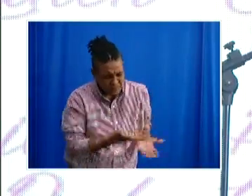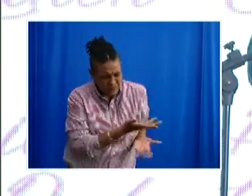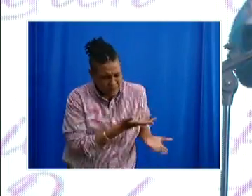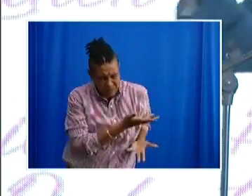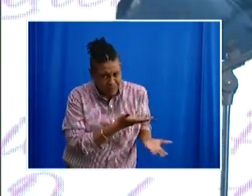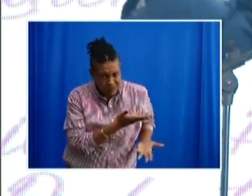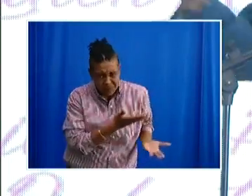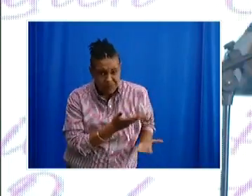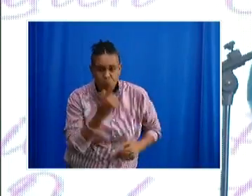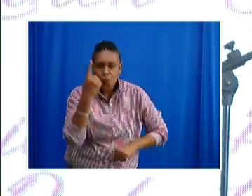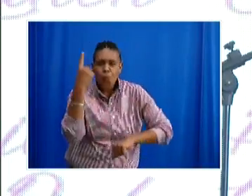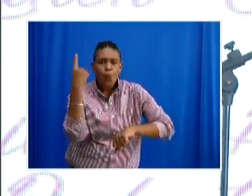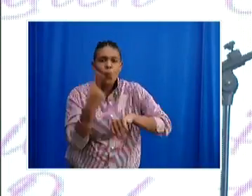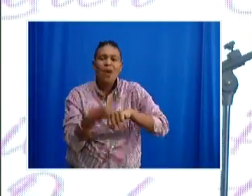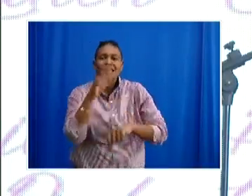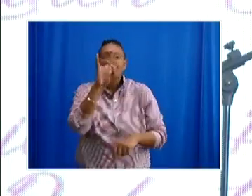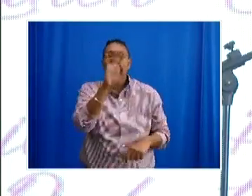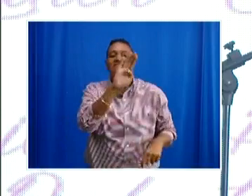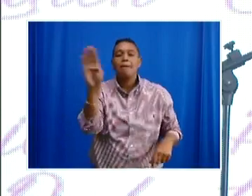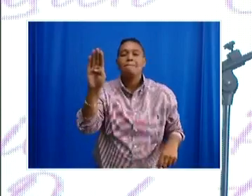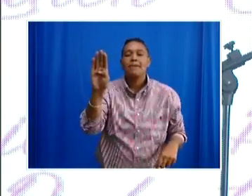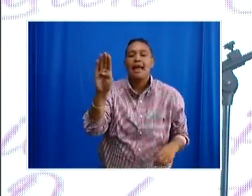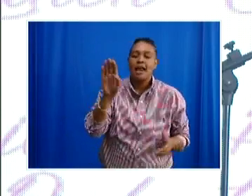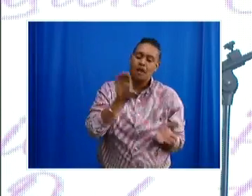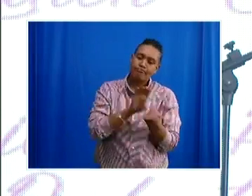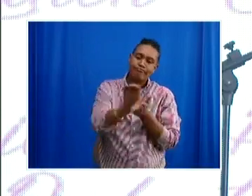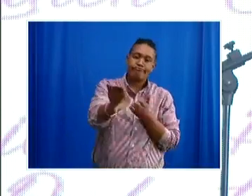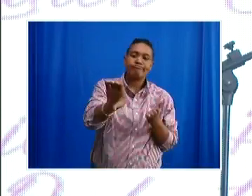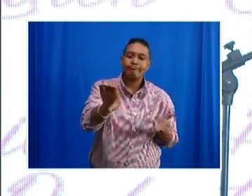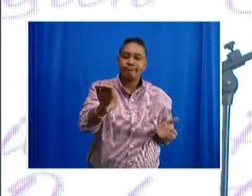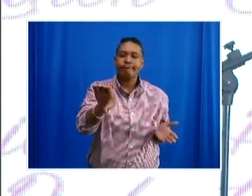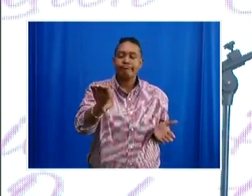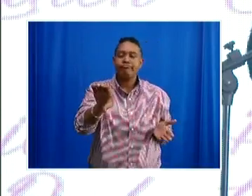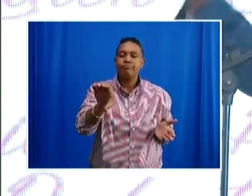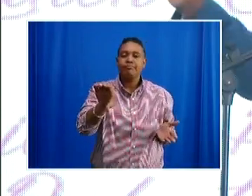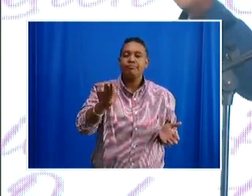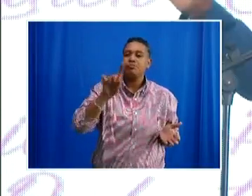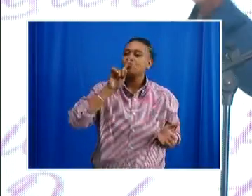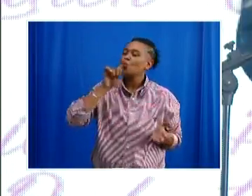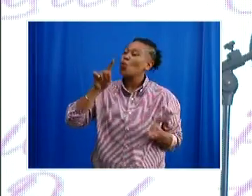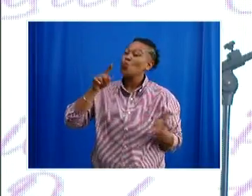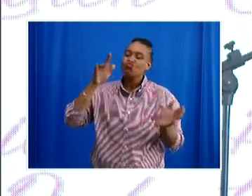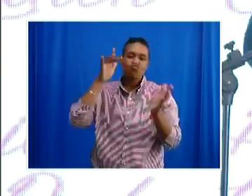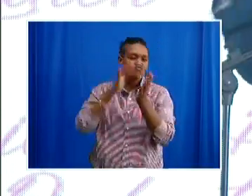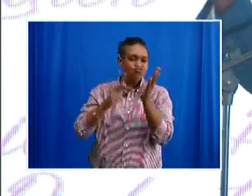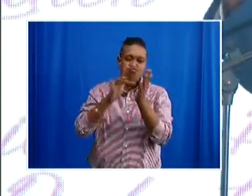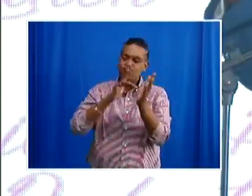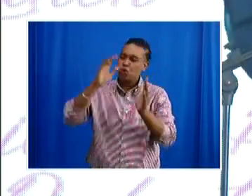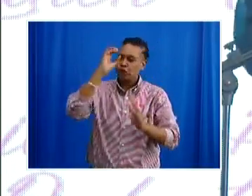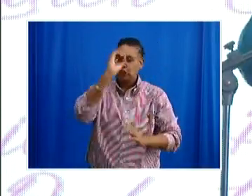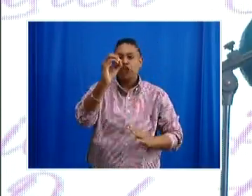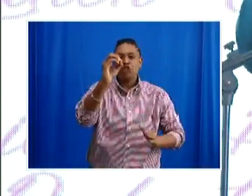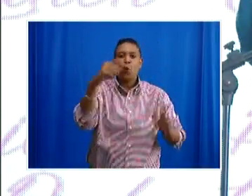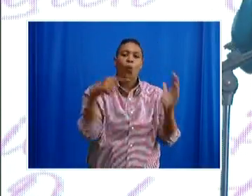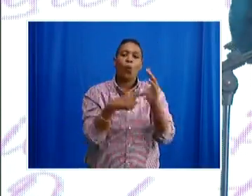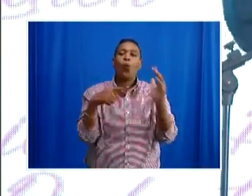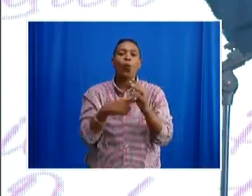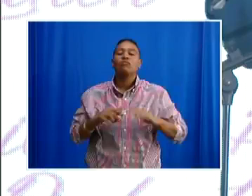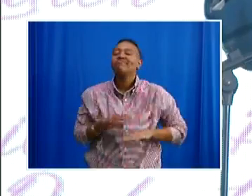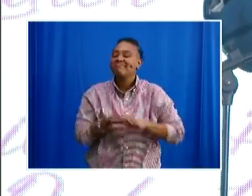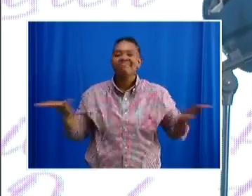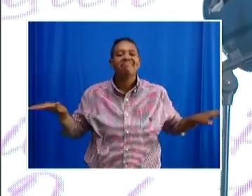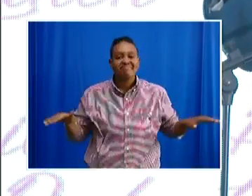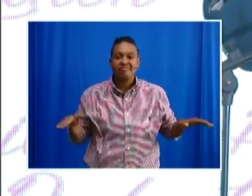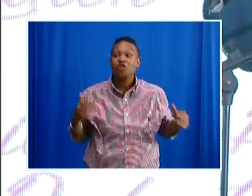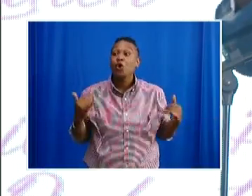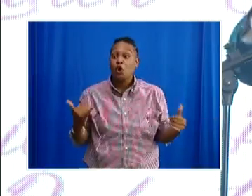was a one-time $7 billion allocation to eradicate and reduce to 0 those arrears. Today we are current